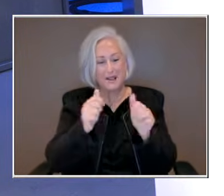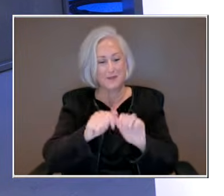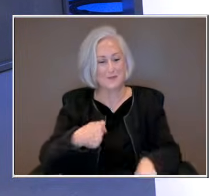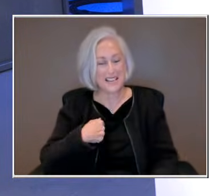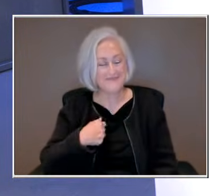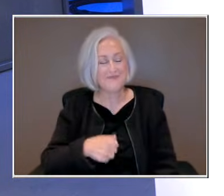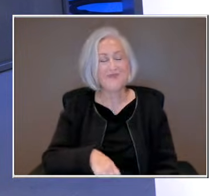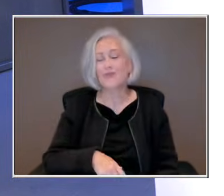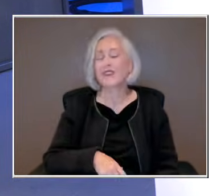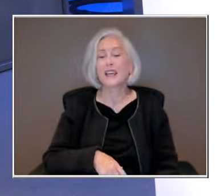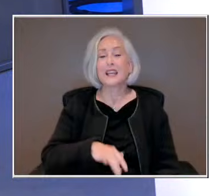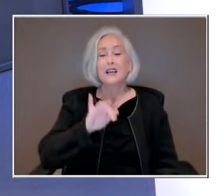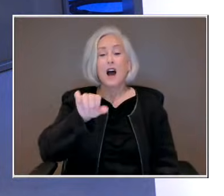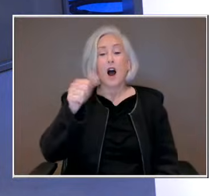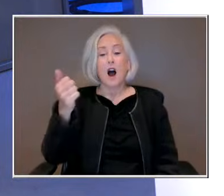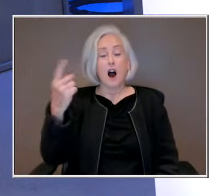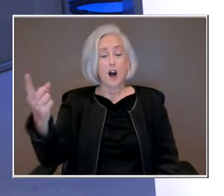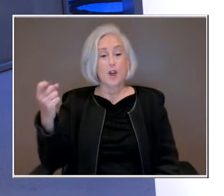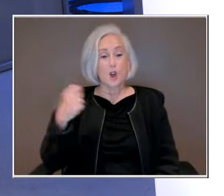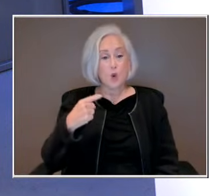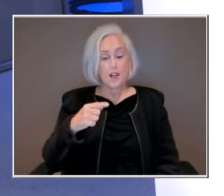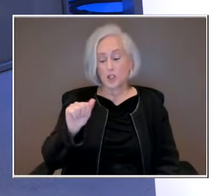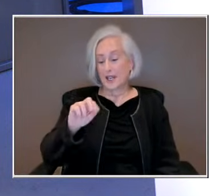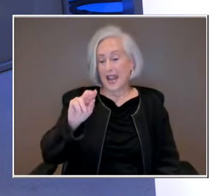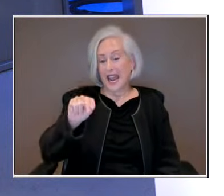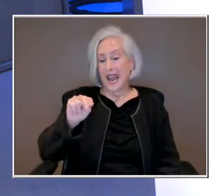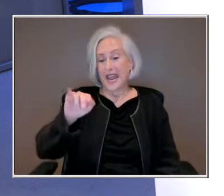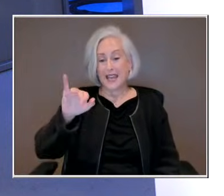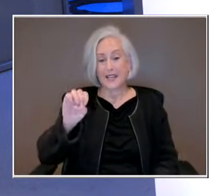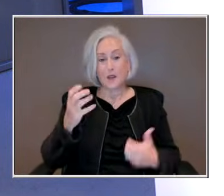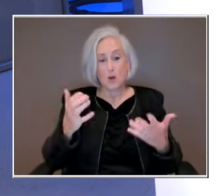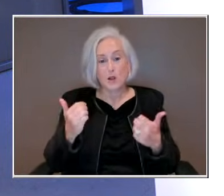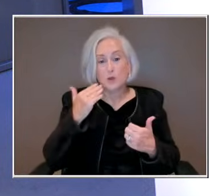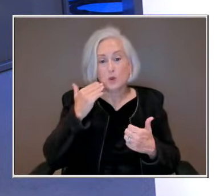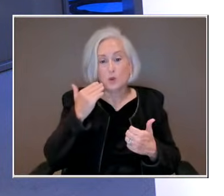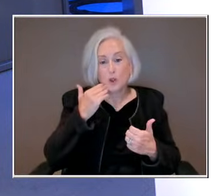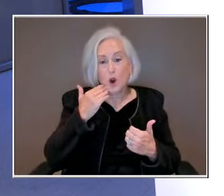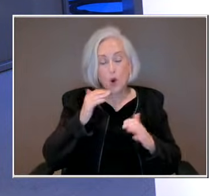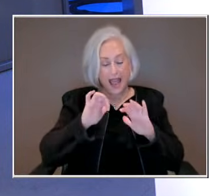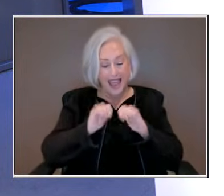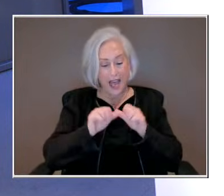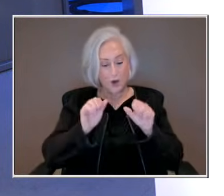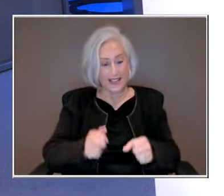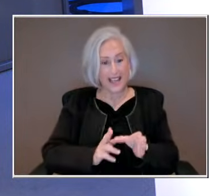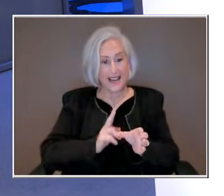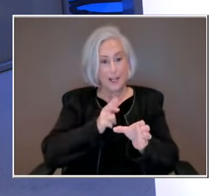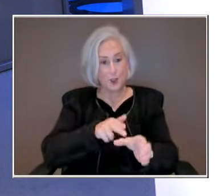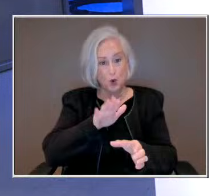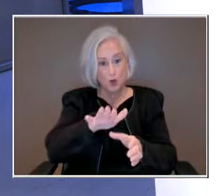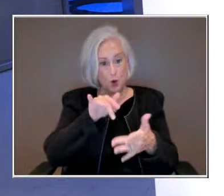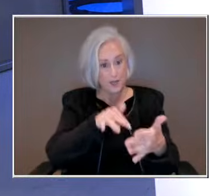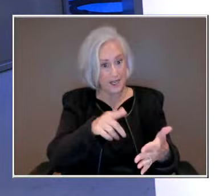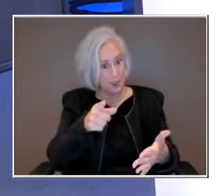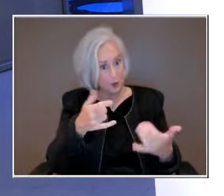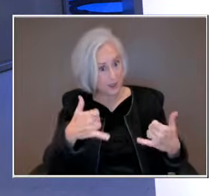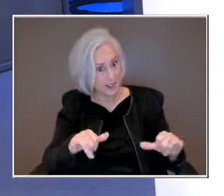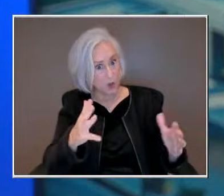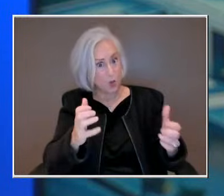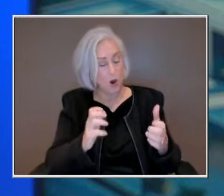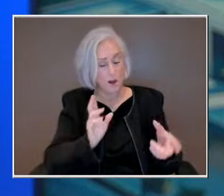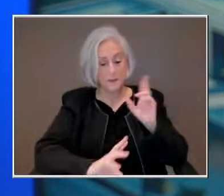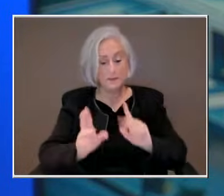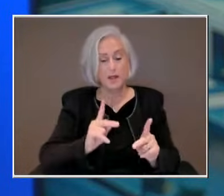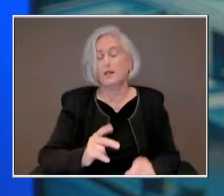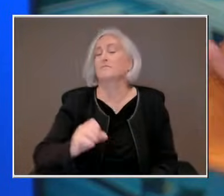other questions we have. Annie wants to know, how can we join the study? Are you still looking for new participants? Absolutely.